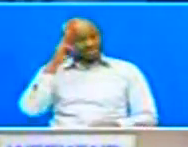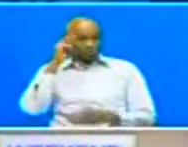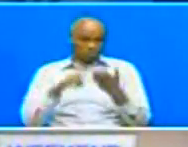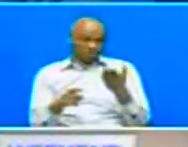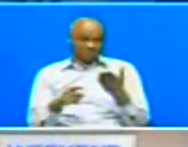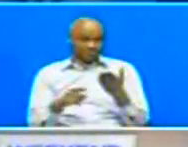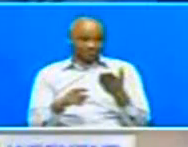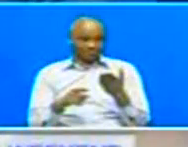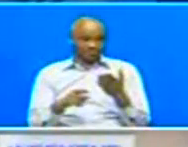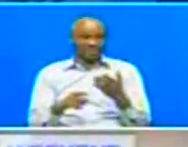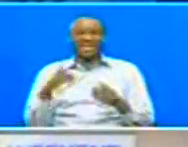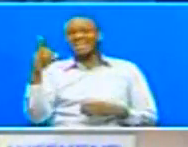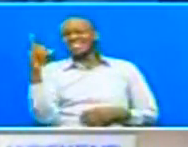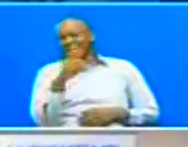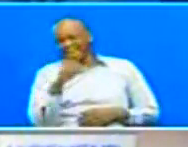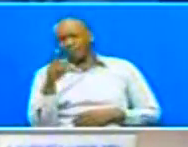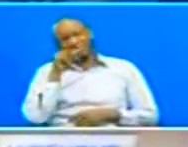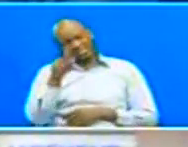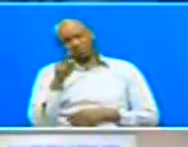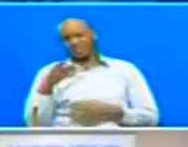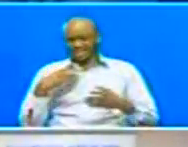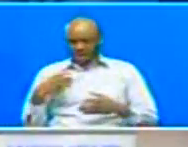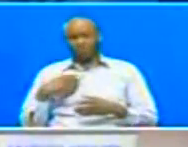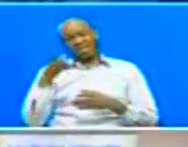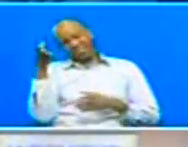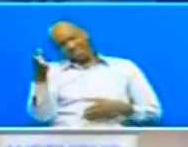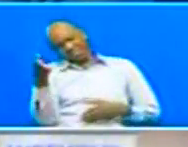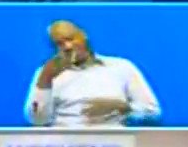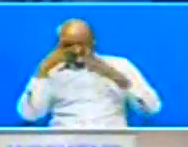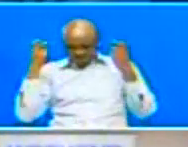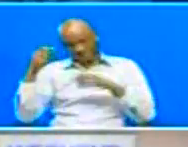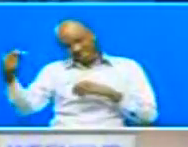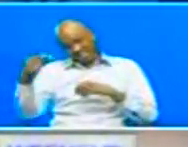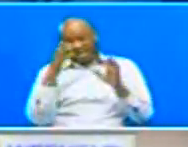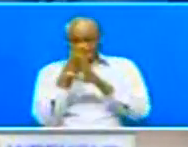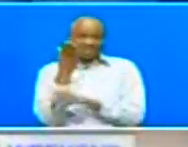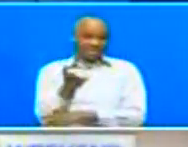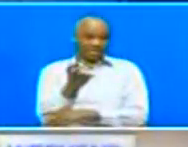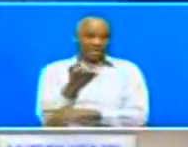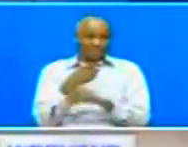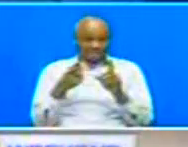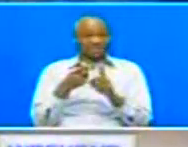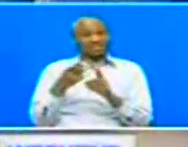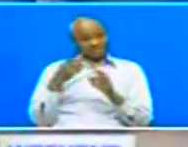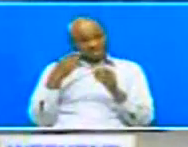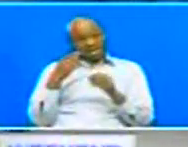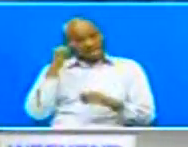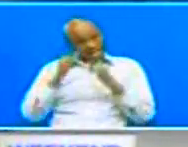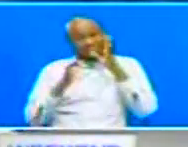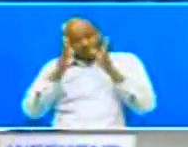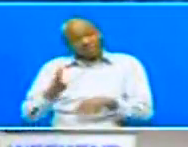this. Dadaab is becoming a breeding ground for terrorists, even though the last guy who